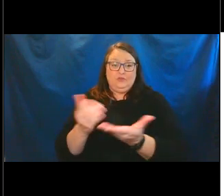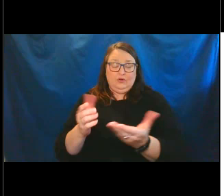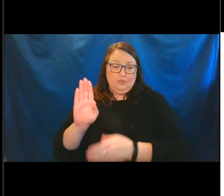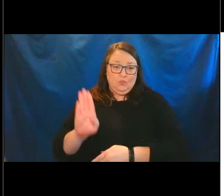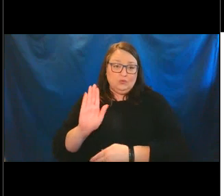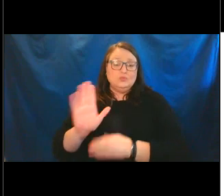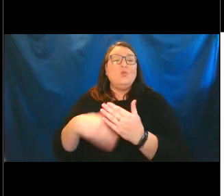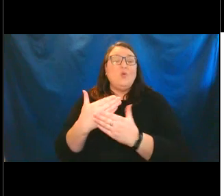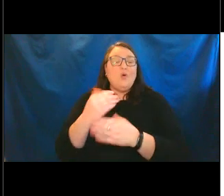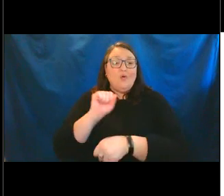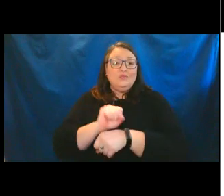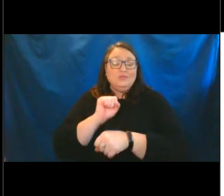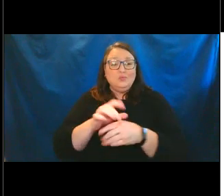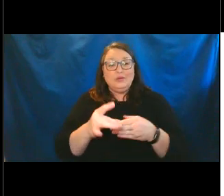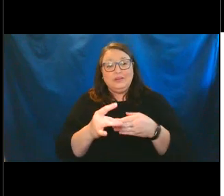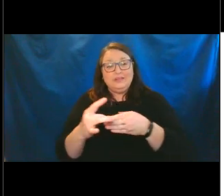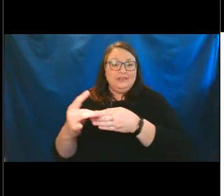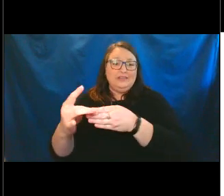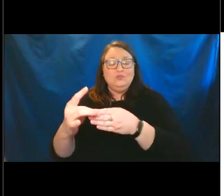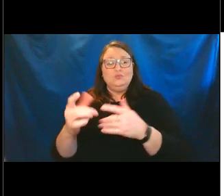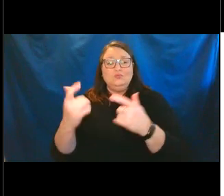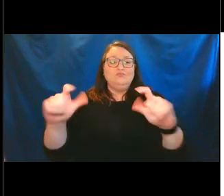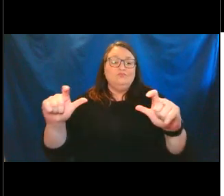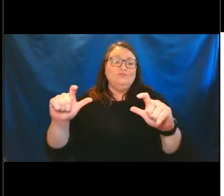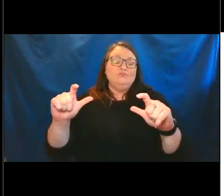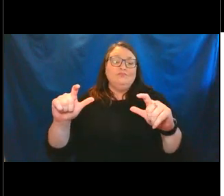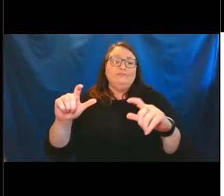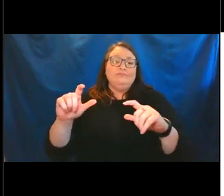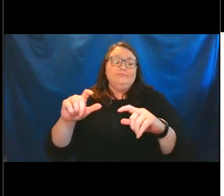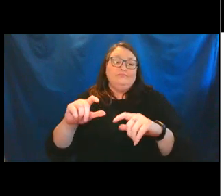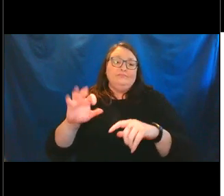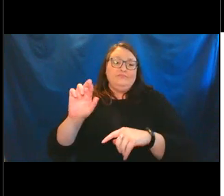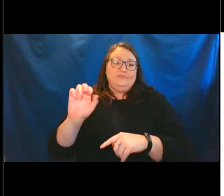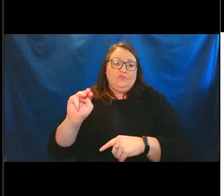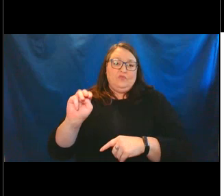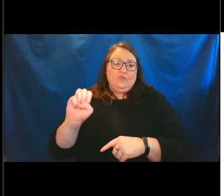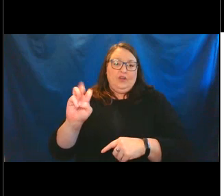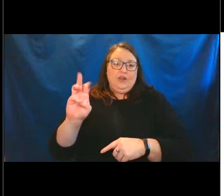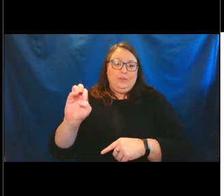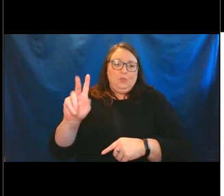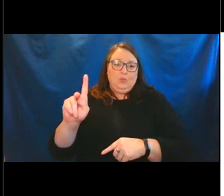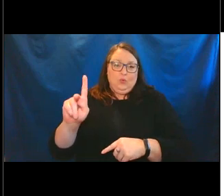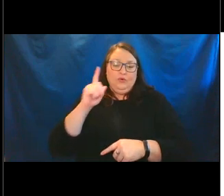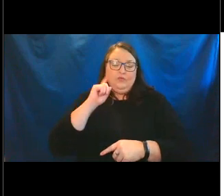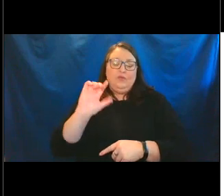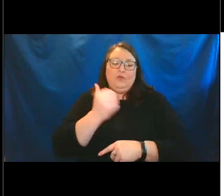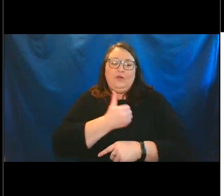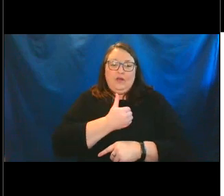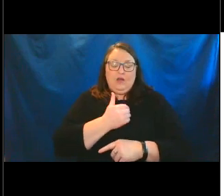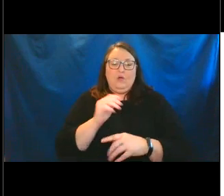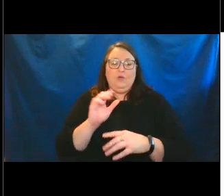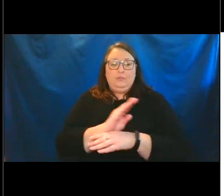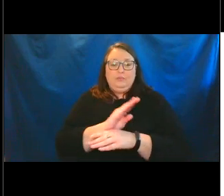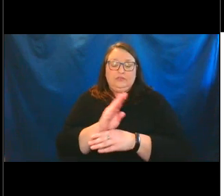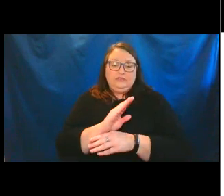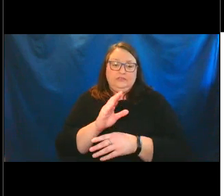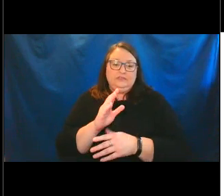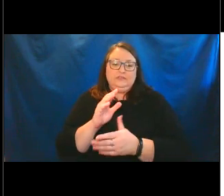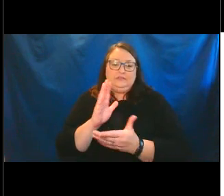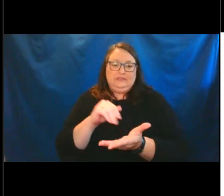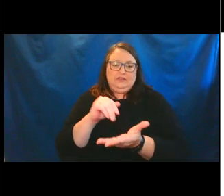leading to a larger framework for the Climate Business and Workforce Development Center that we are building. Next